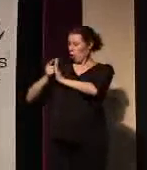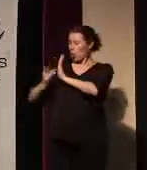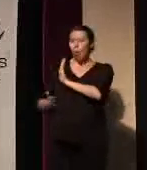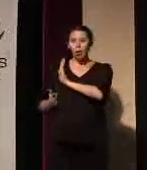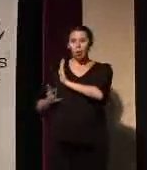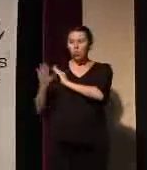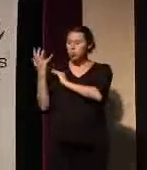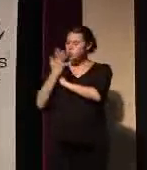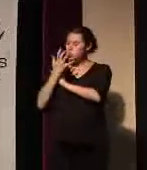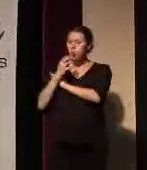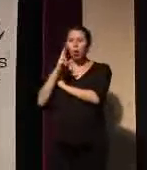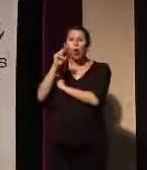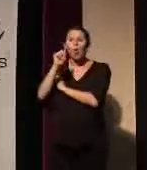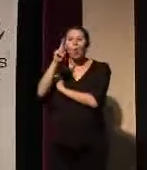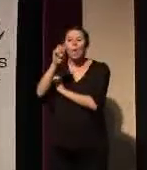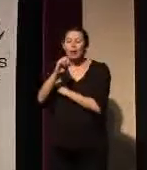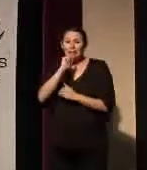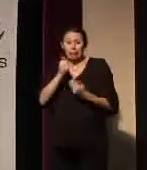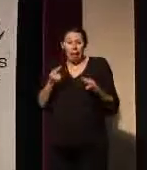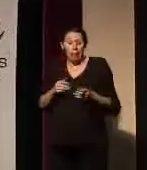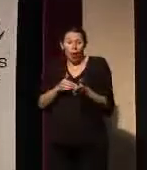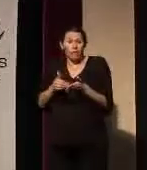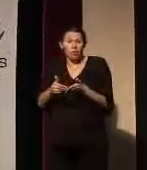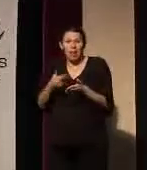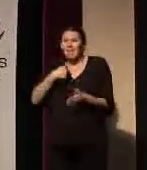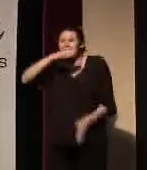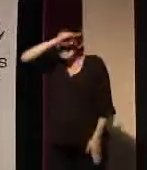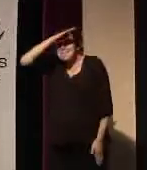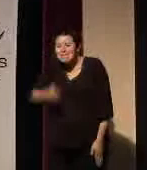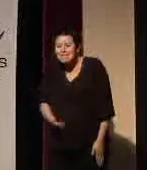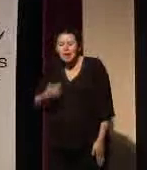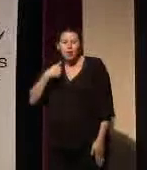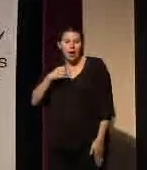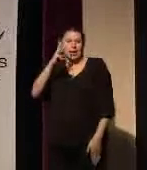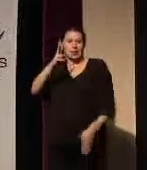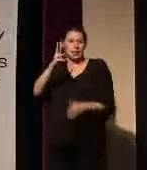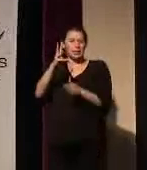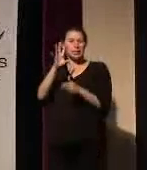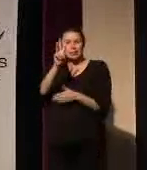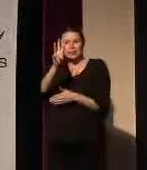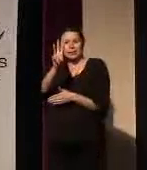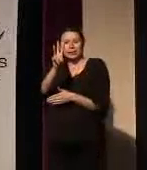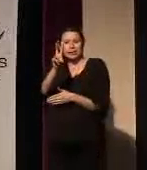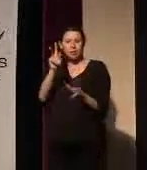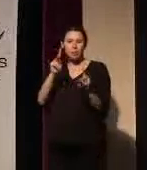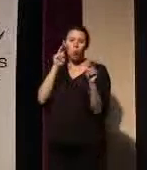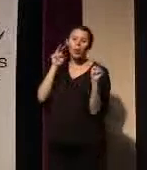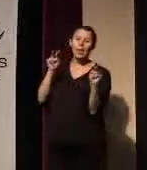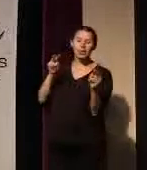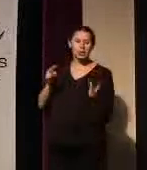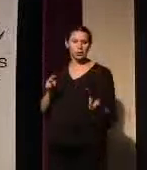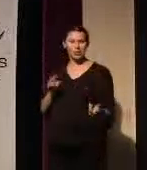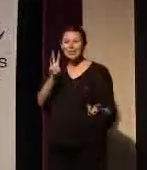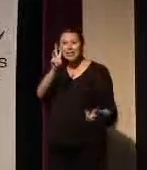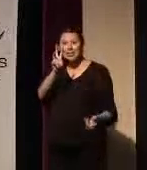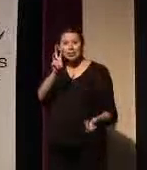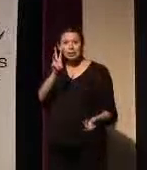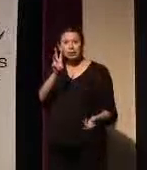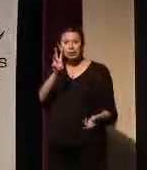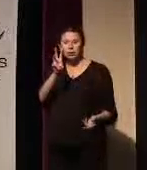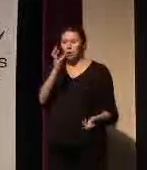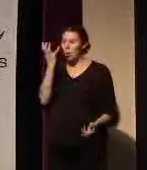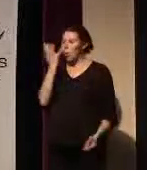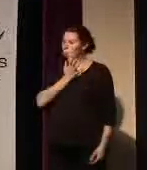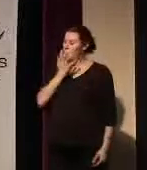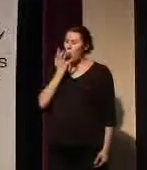is rare. In fact, I'd say in my 28 years, I don't think I've ever had that in any of my cases. Six witnesses? Are you kidding me? What more